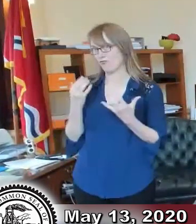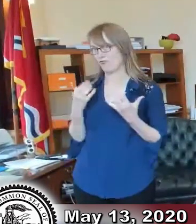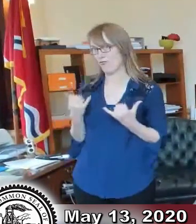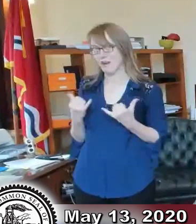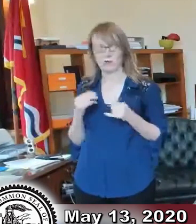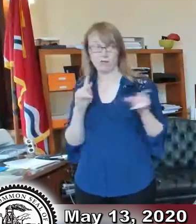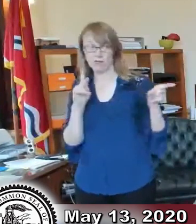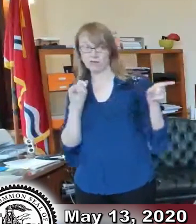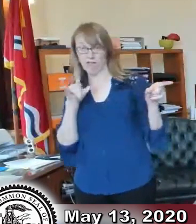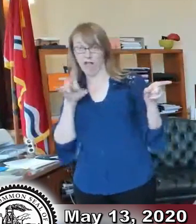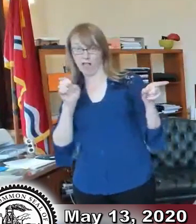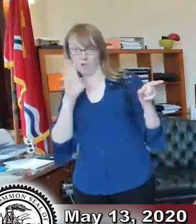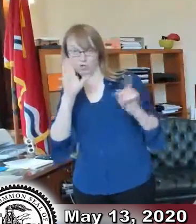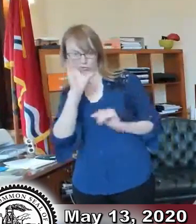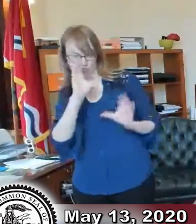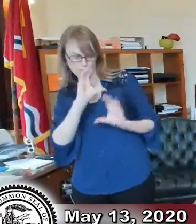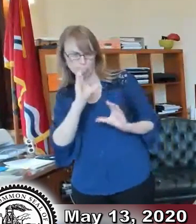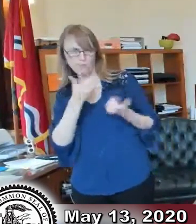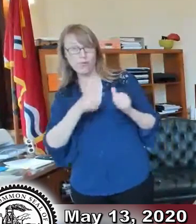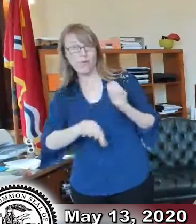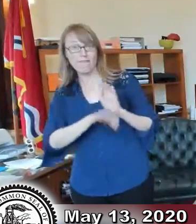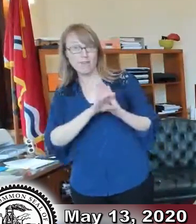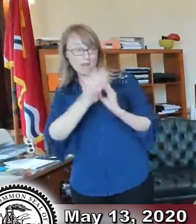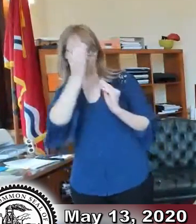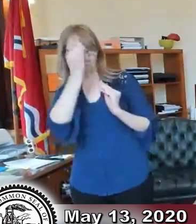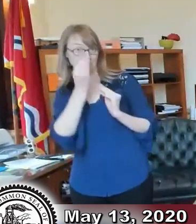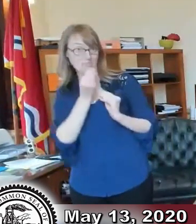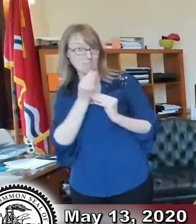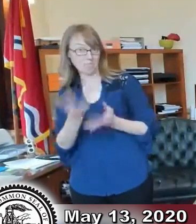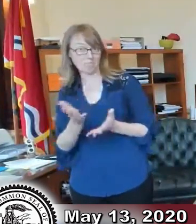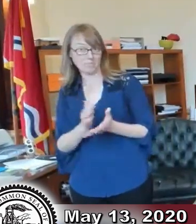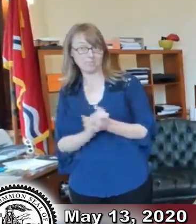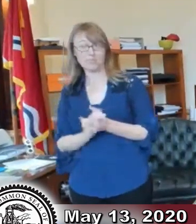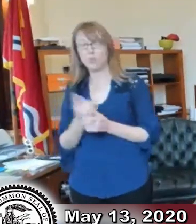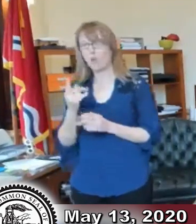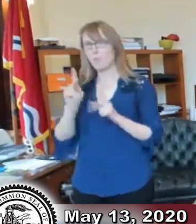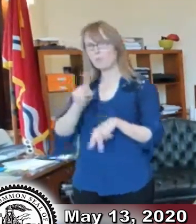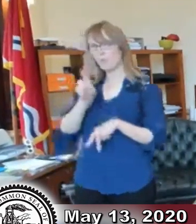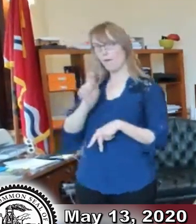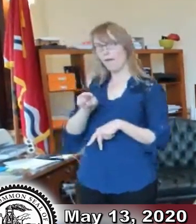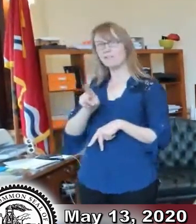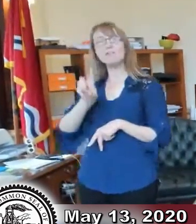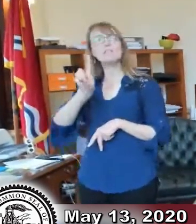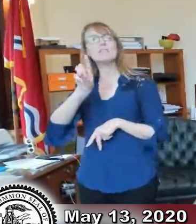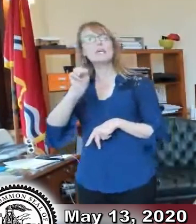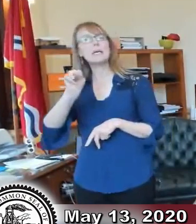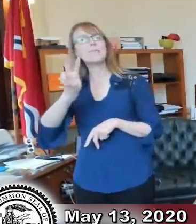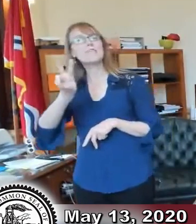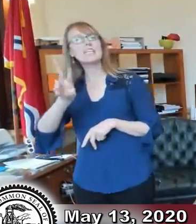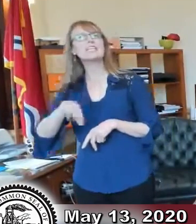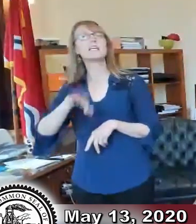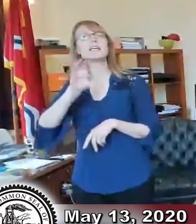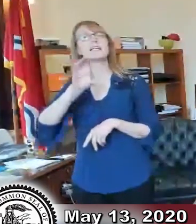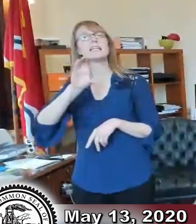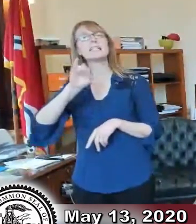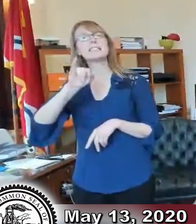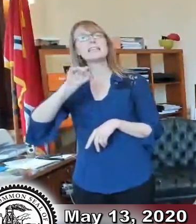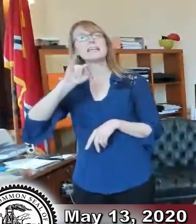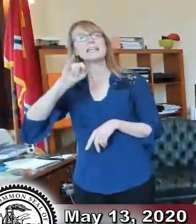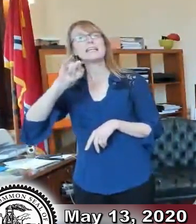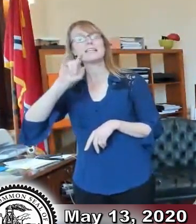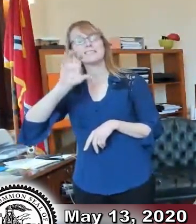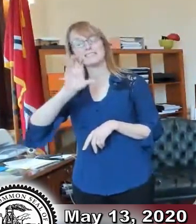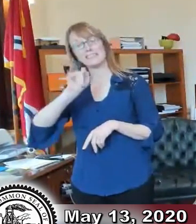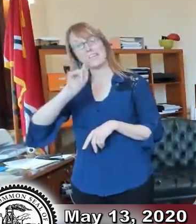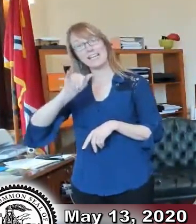Two people are asking about when will the DMV and City Hall open, because there are a couple of folks looking to renew their license plates.